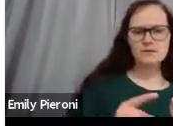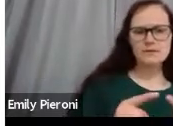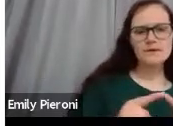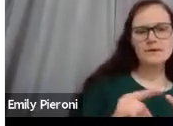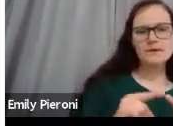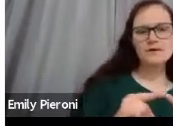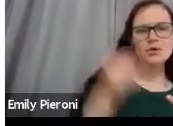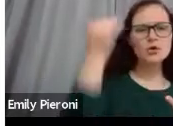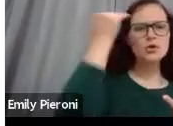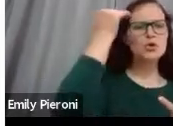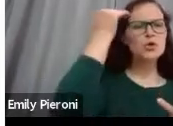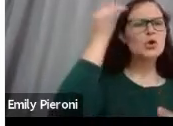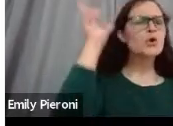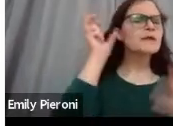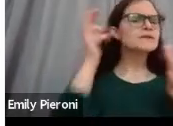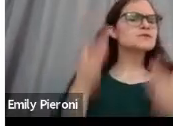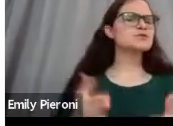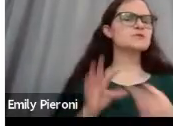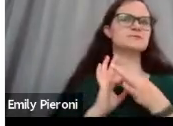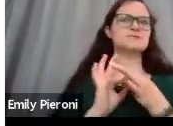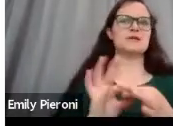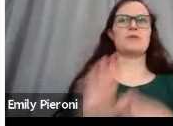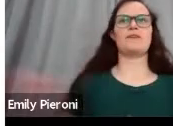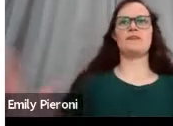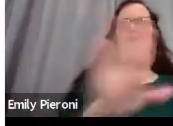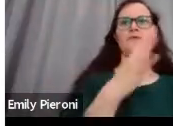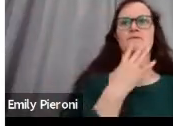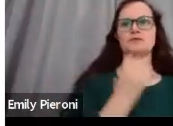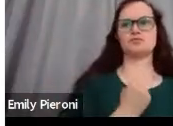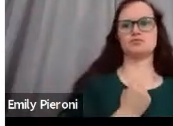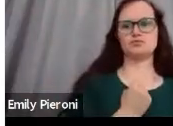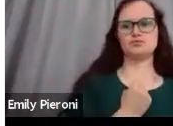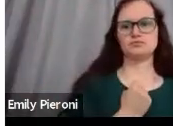connect with their values. People understand